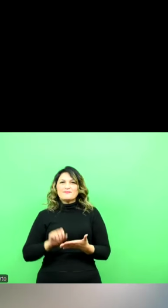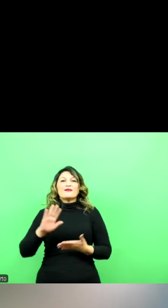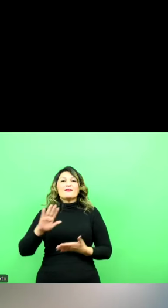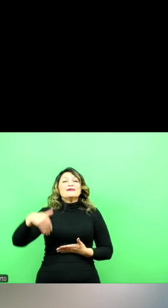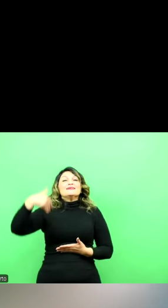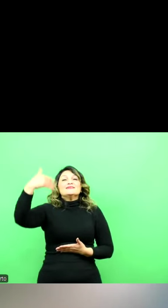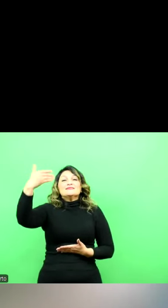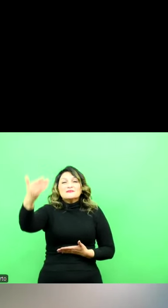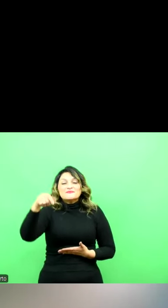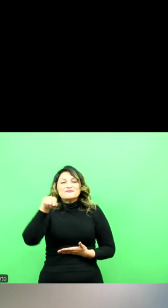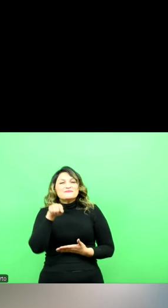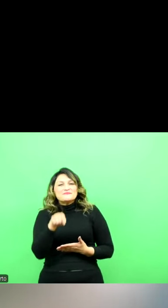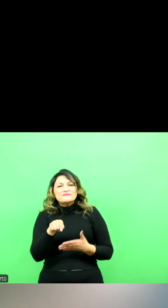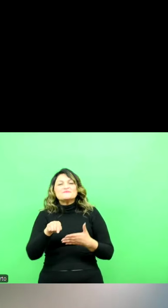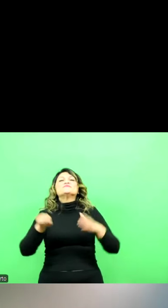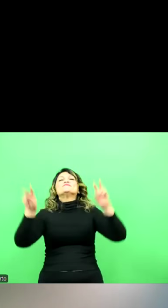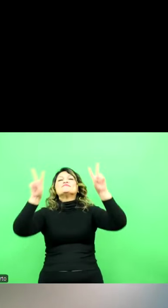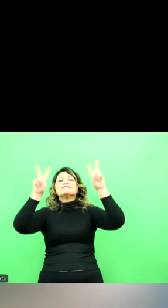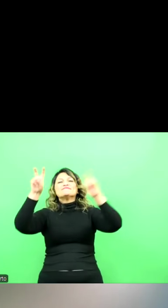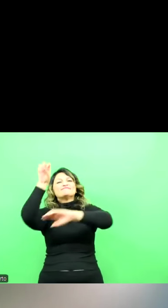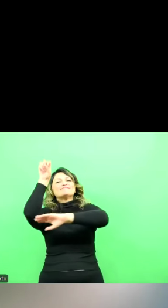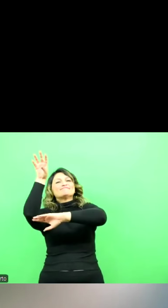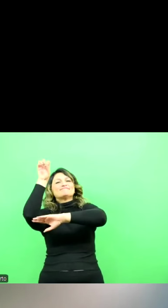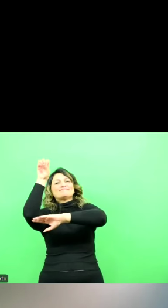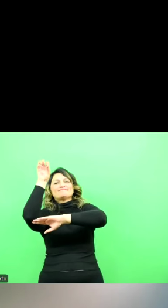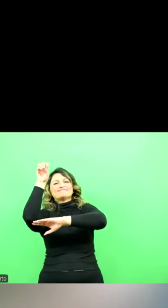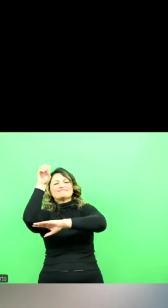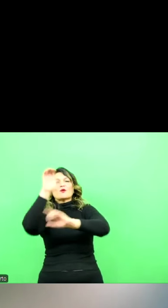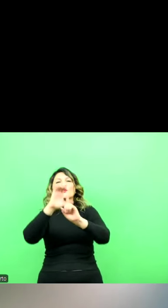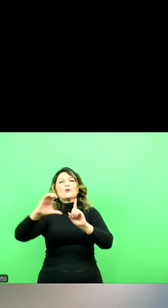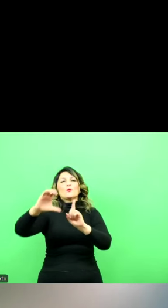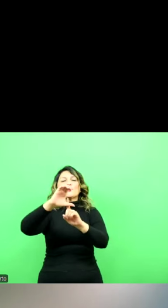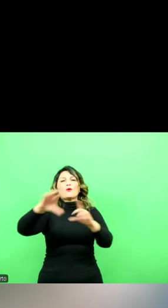a session focused known as For a Culture of Inclusion.